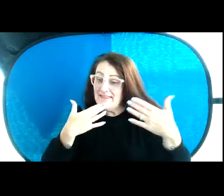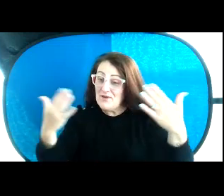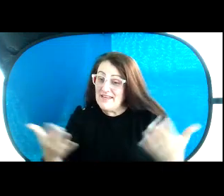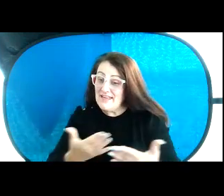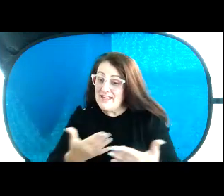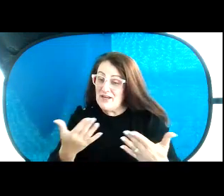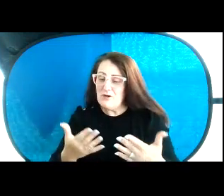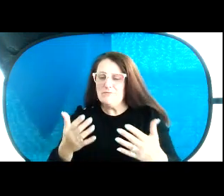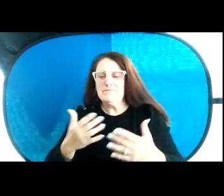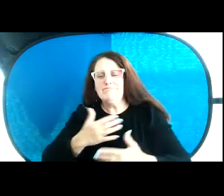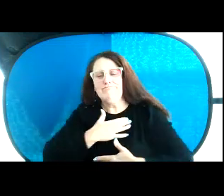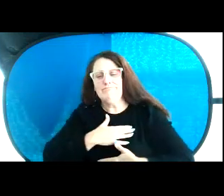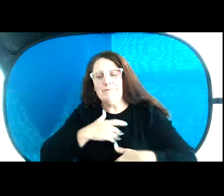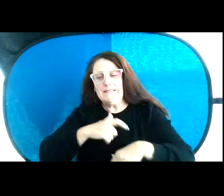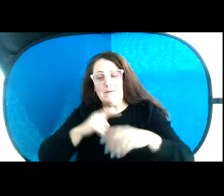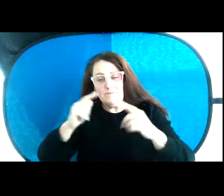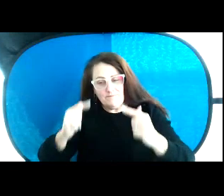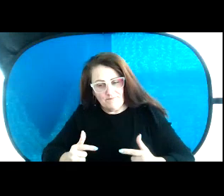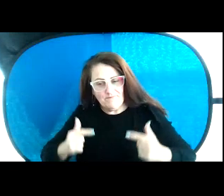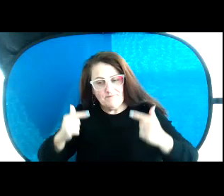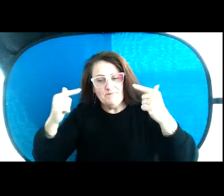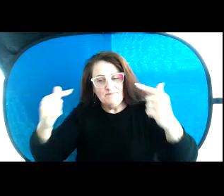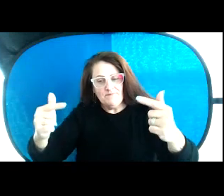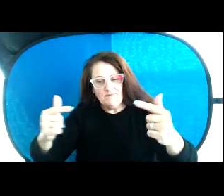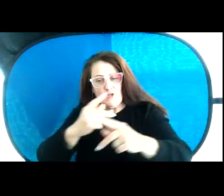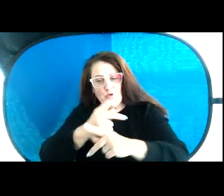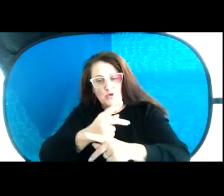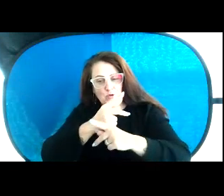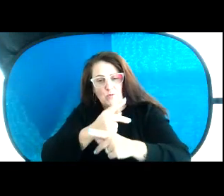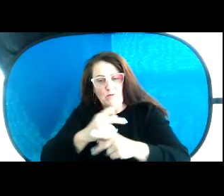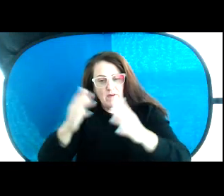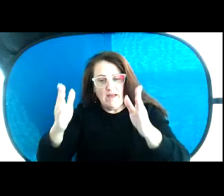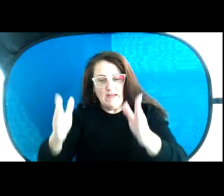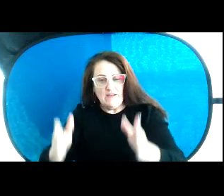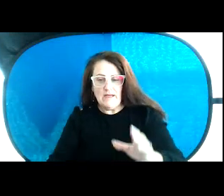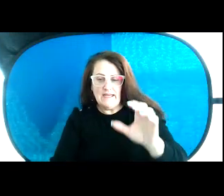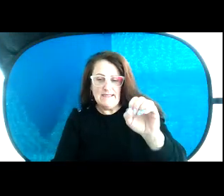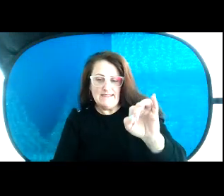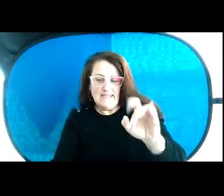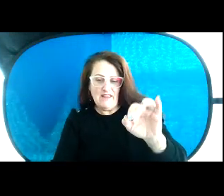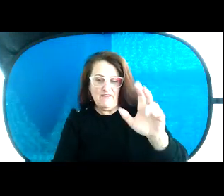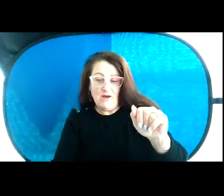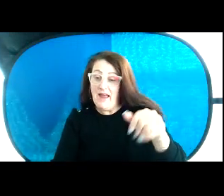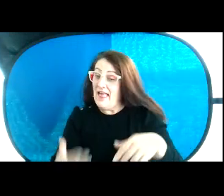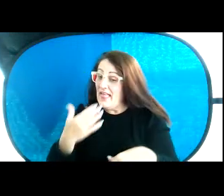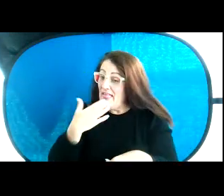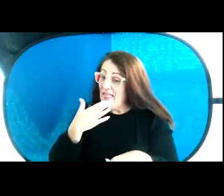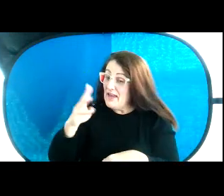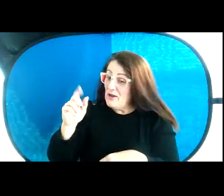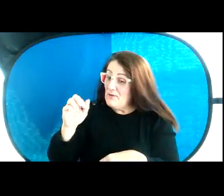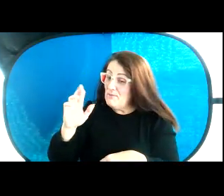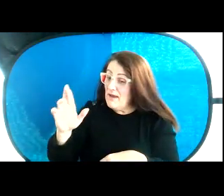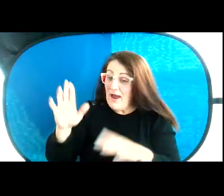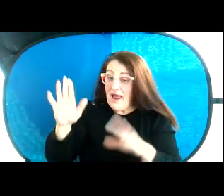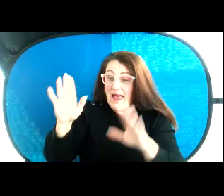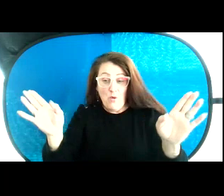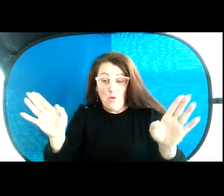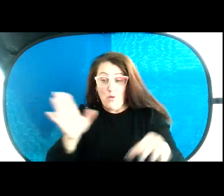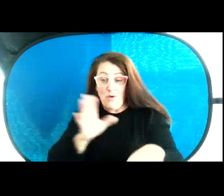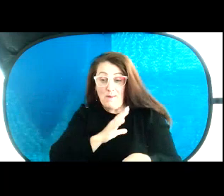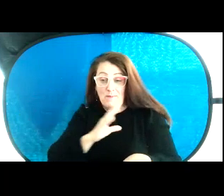have a great meeting, and I'll turn it over to Supervisor Silveria. Thank you, Mayor. Good afternoon, Commission. Welcome to Merced County.